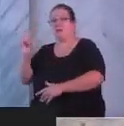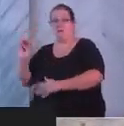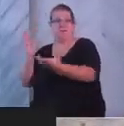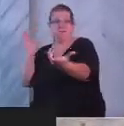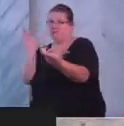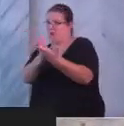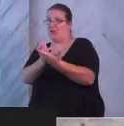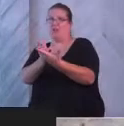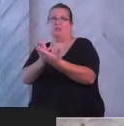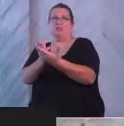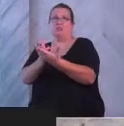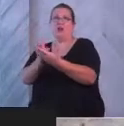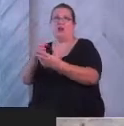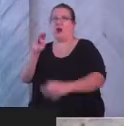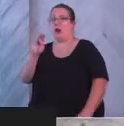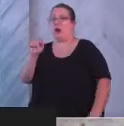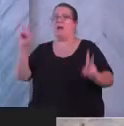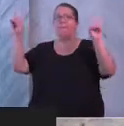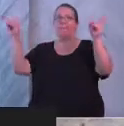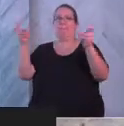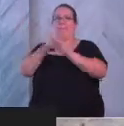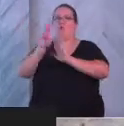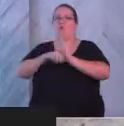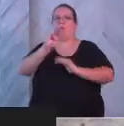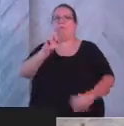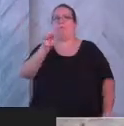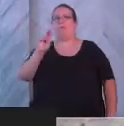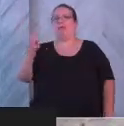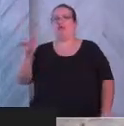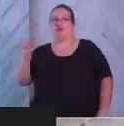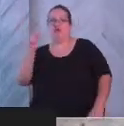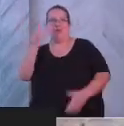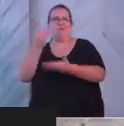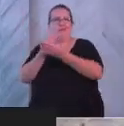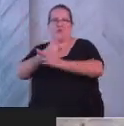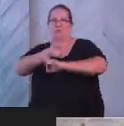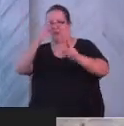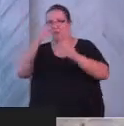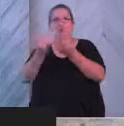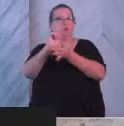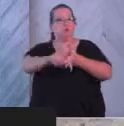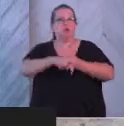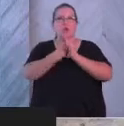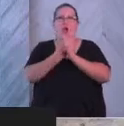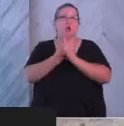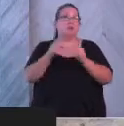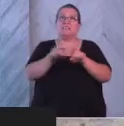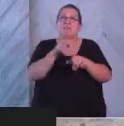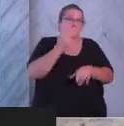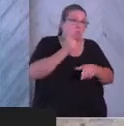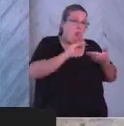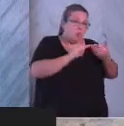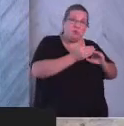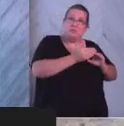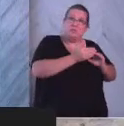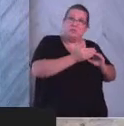Main Streets program, there's going to be considerable grants and funding provided for new starts, and even in small towns that we're going to have